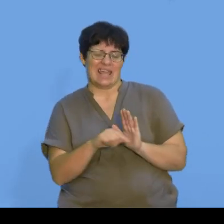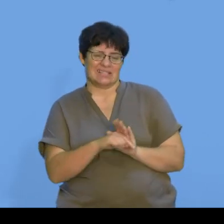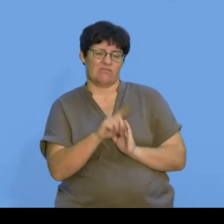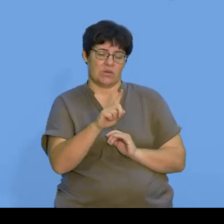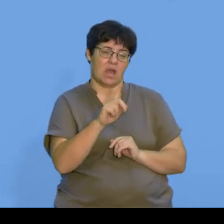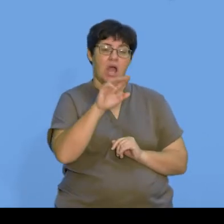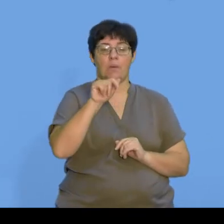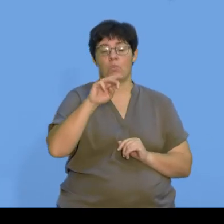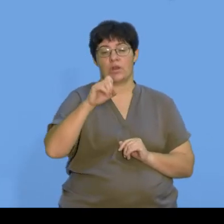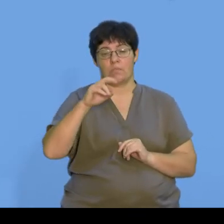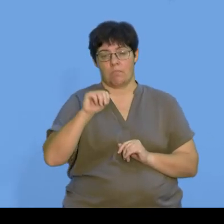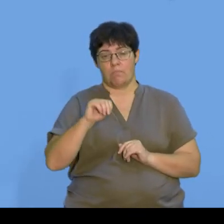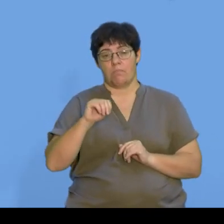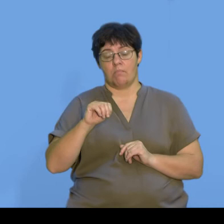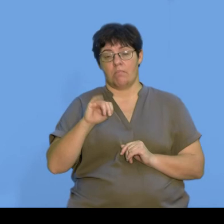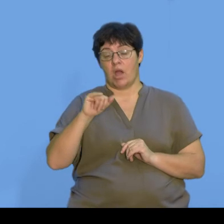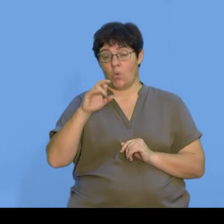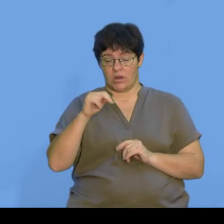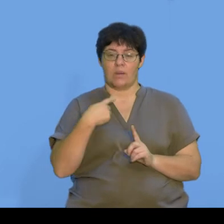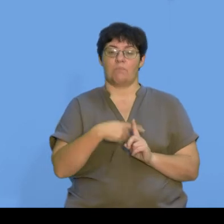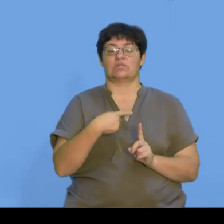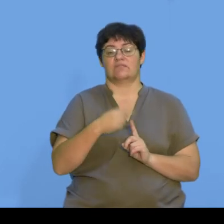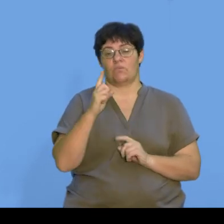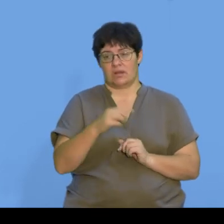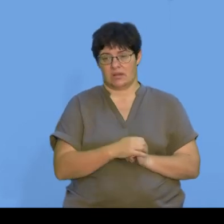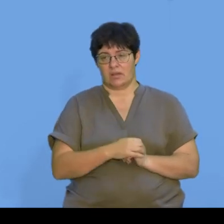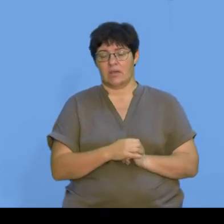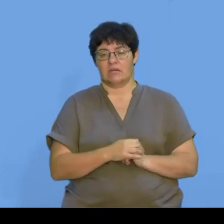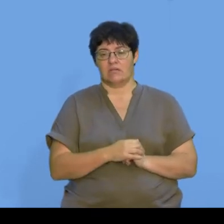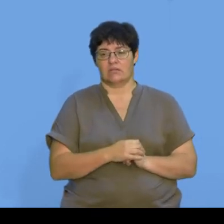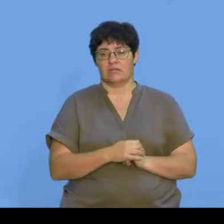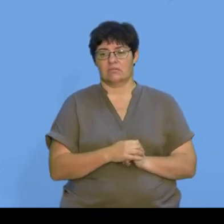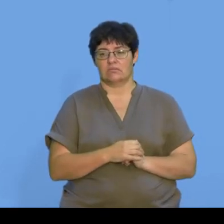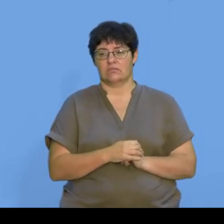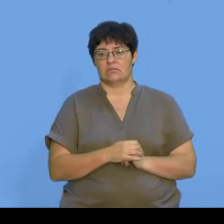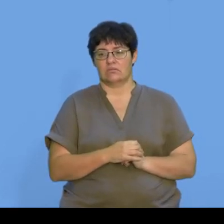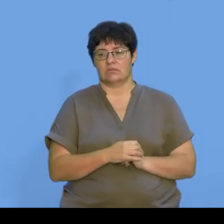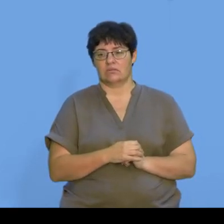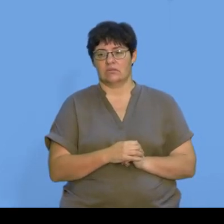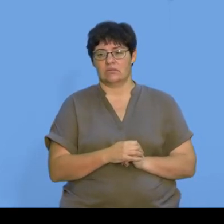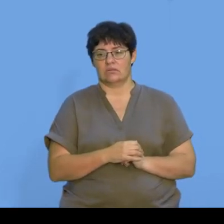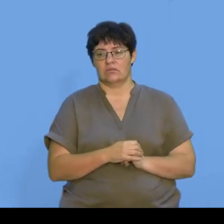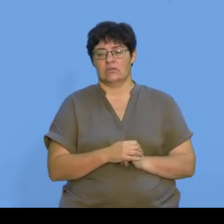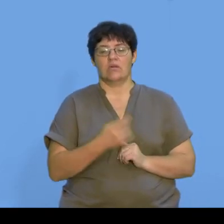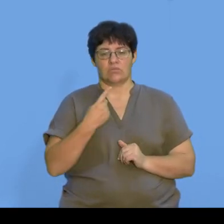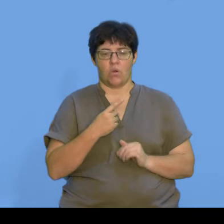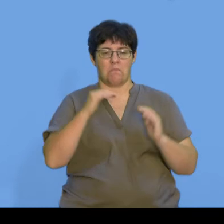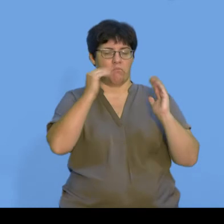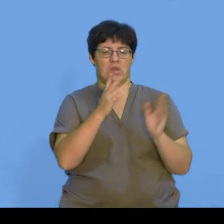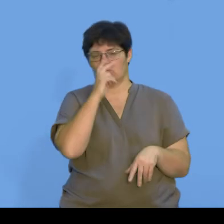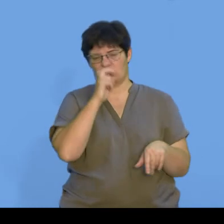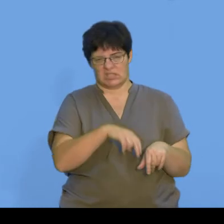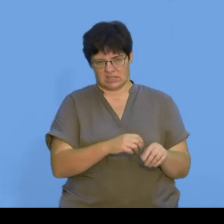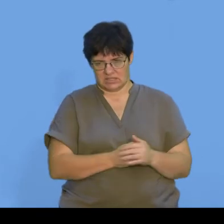-1, and the ammonium ion is also +1. So there is no need for us to actually have the